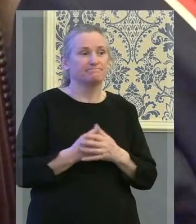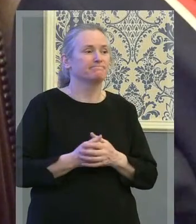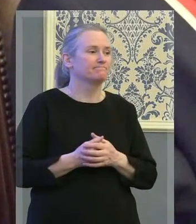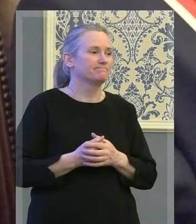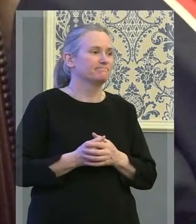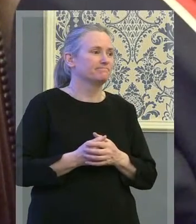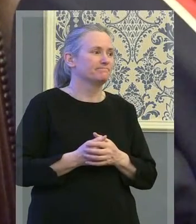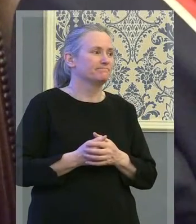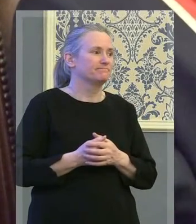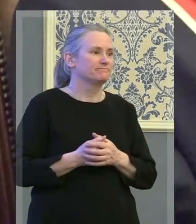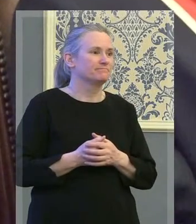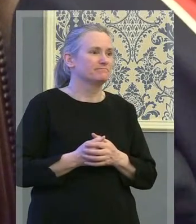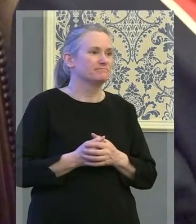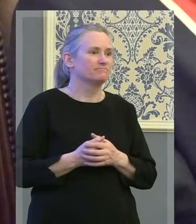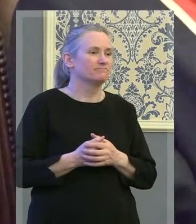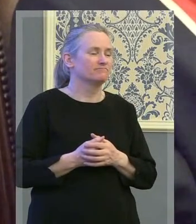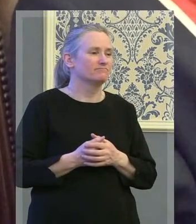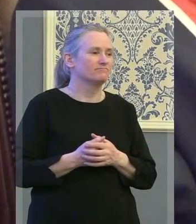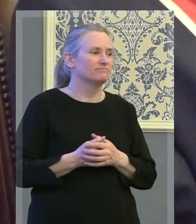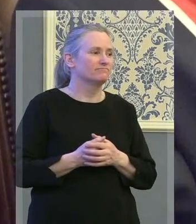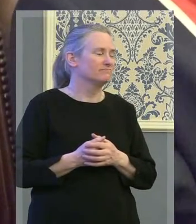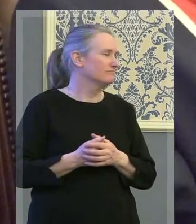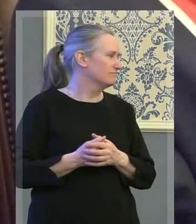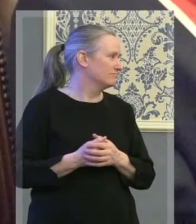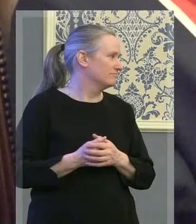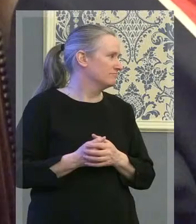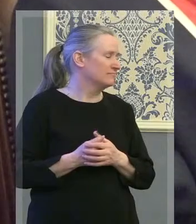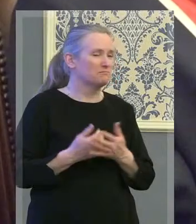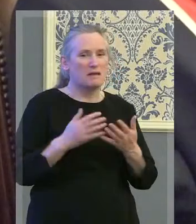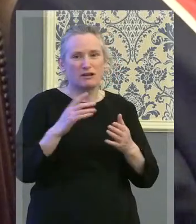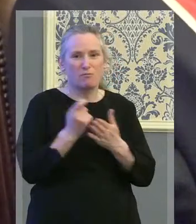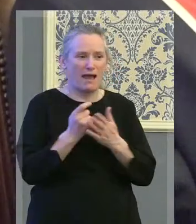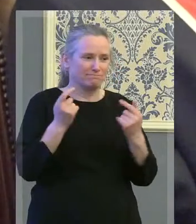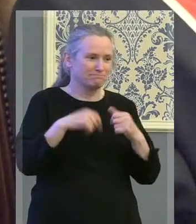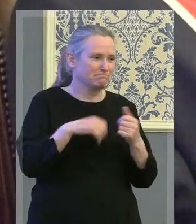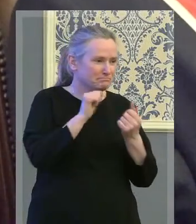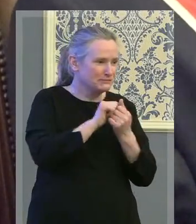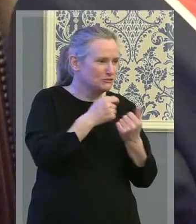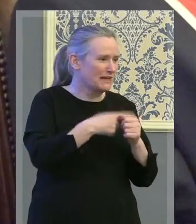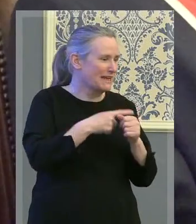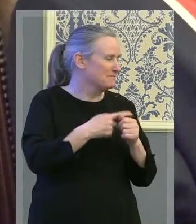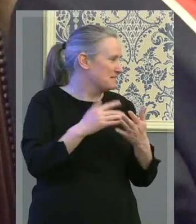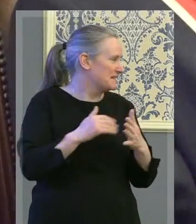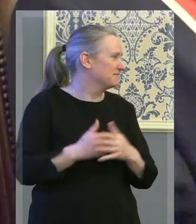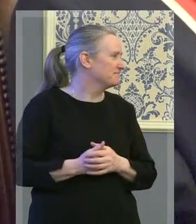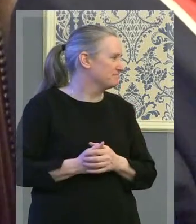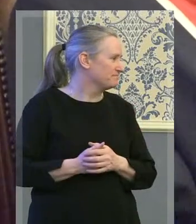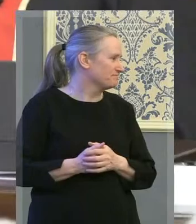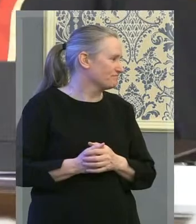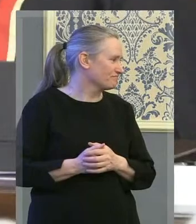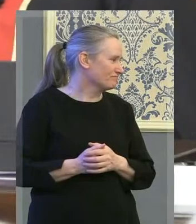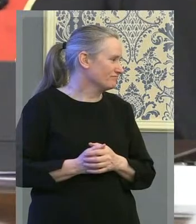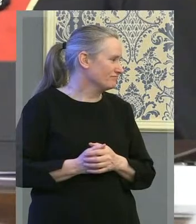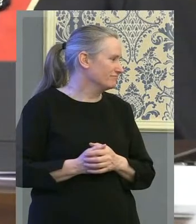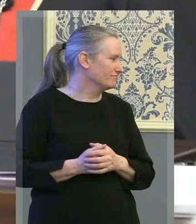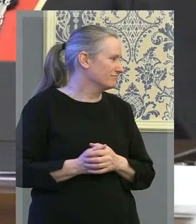do come back, like Hillary, we might get you on the stage to sing. You don't want to do